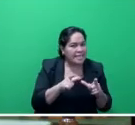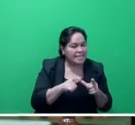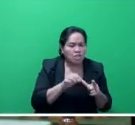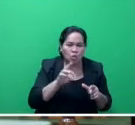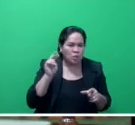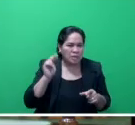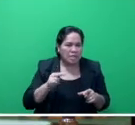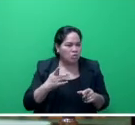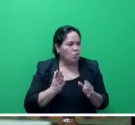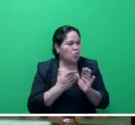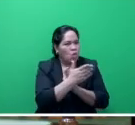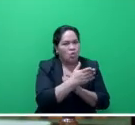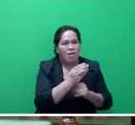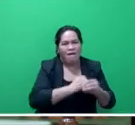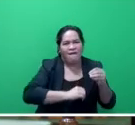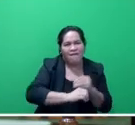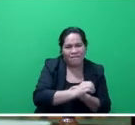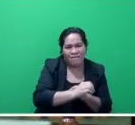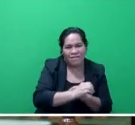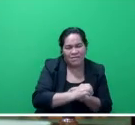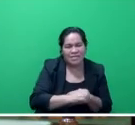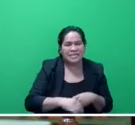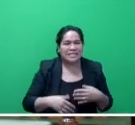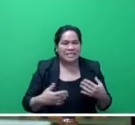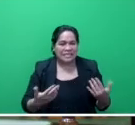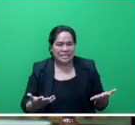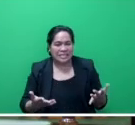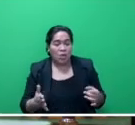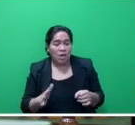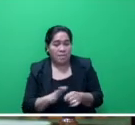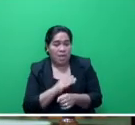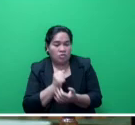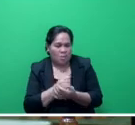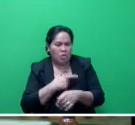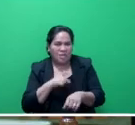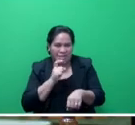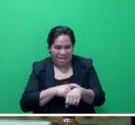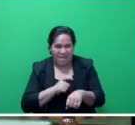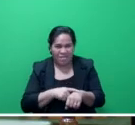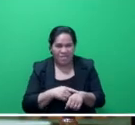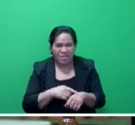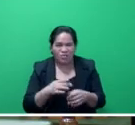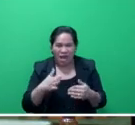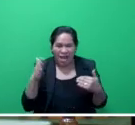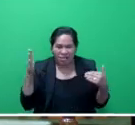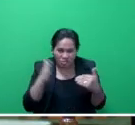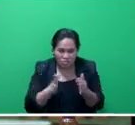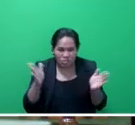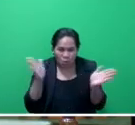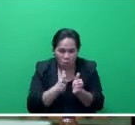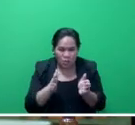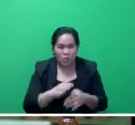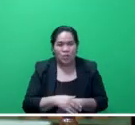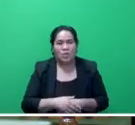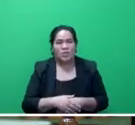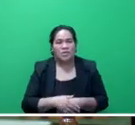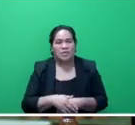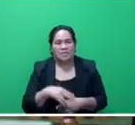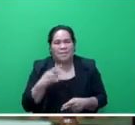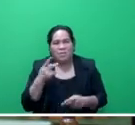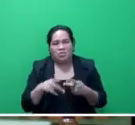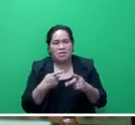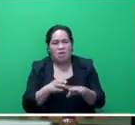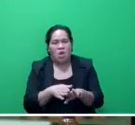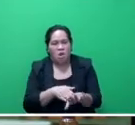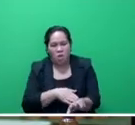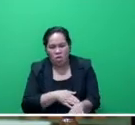is, Mr. Speaker, sir, to ensure that licenses are vetted clearly in a timely manner and that, of course, the drawn-out processes and the